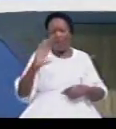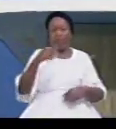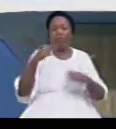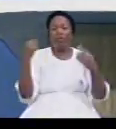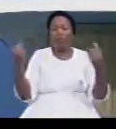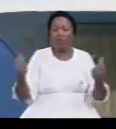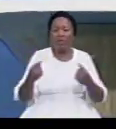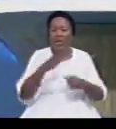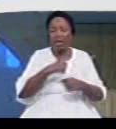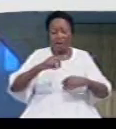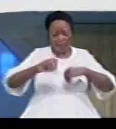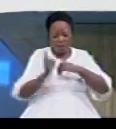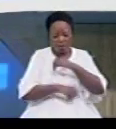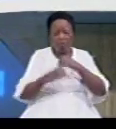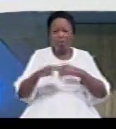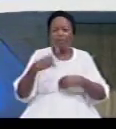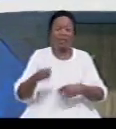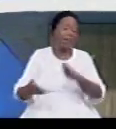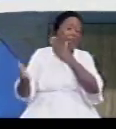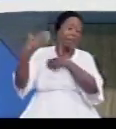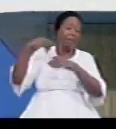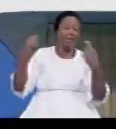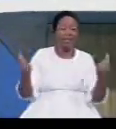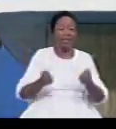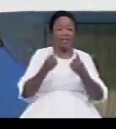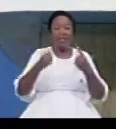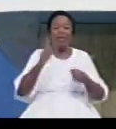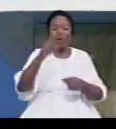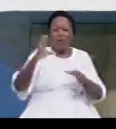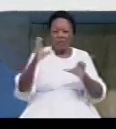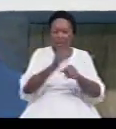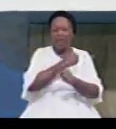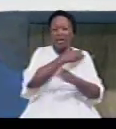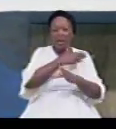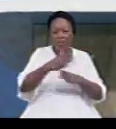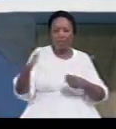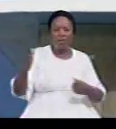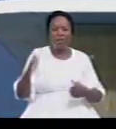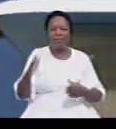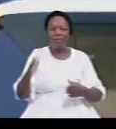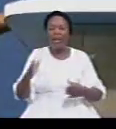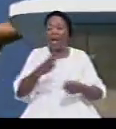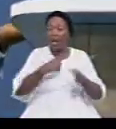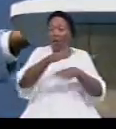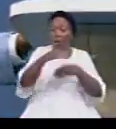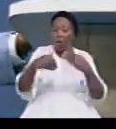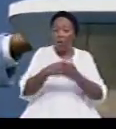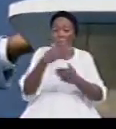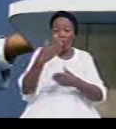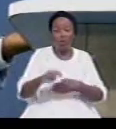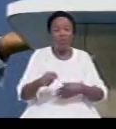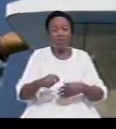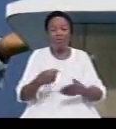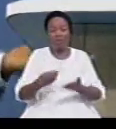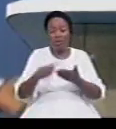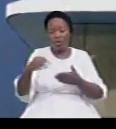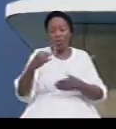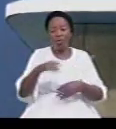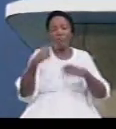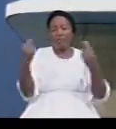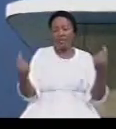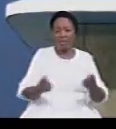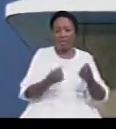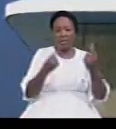the punishment of the past sin, he will wipe away. And all the consequences of sin,